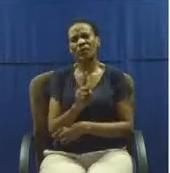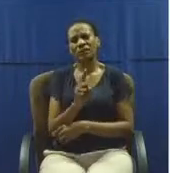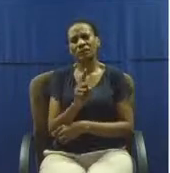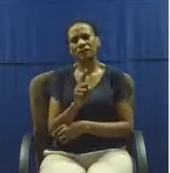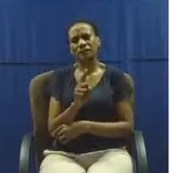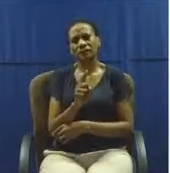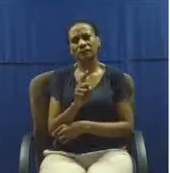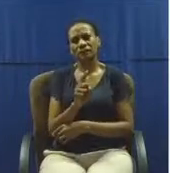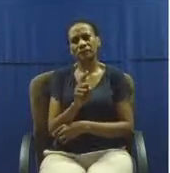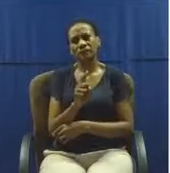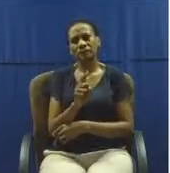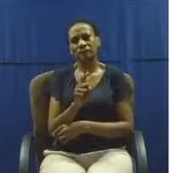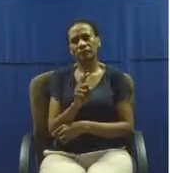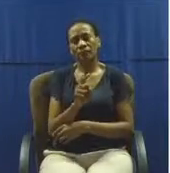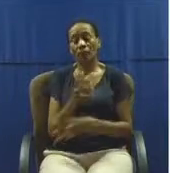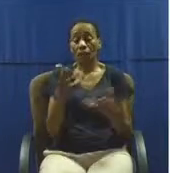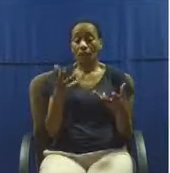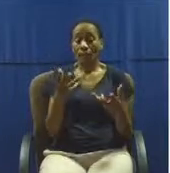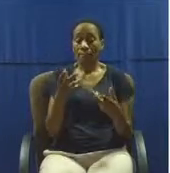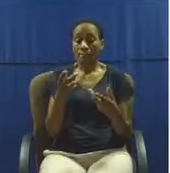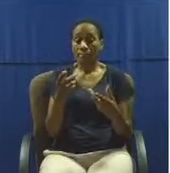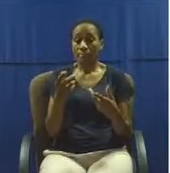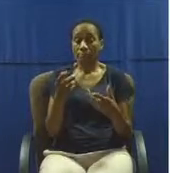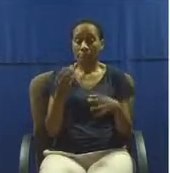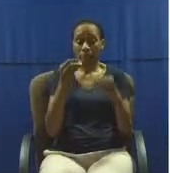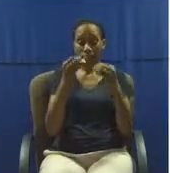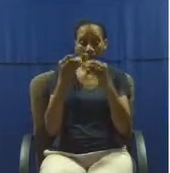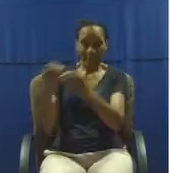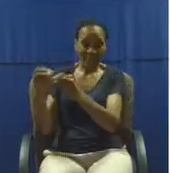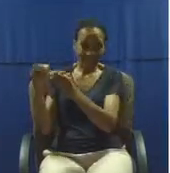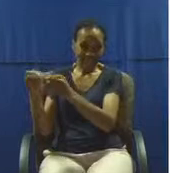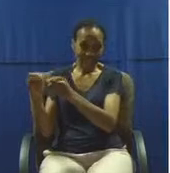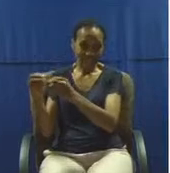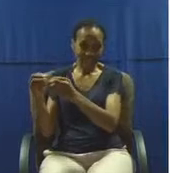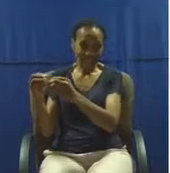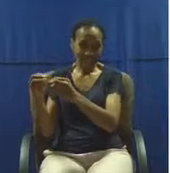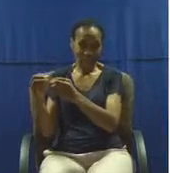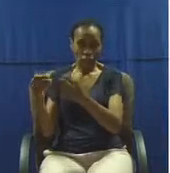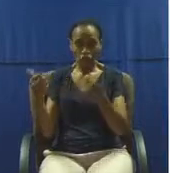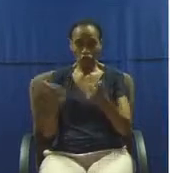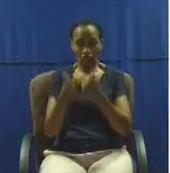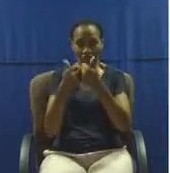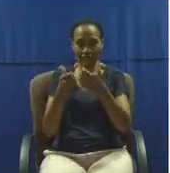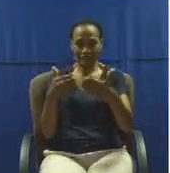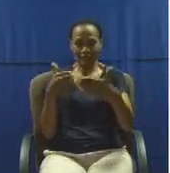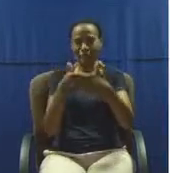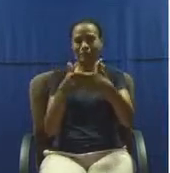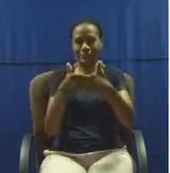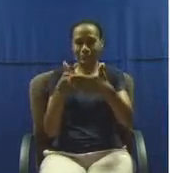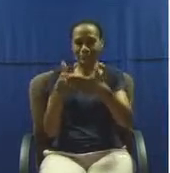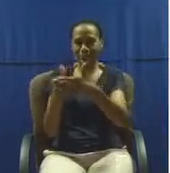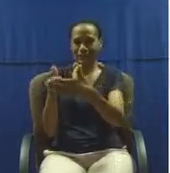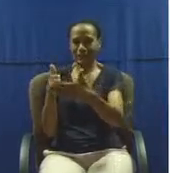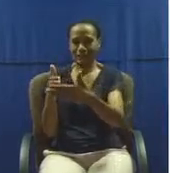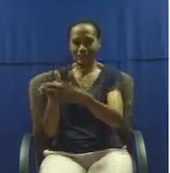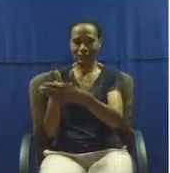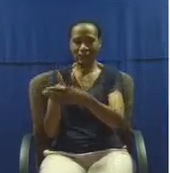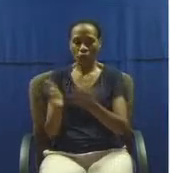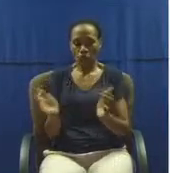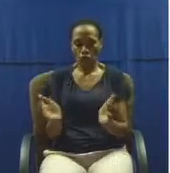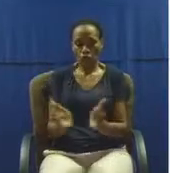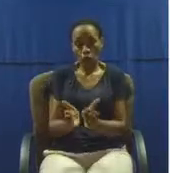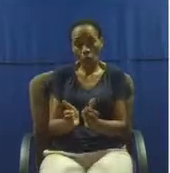the costs of doing business and removing barriers to entry for small